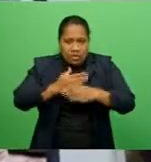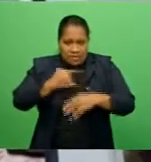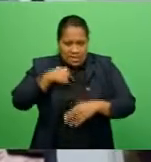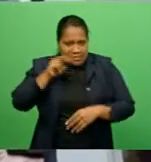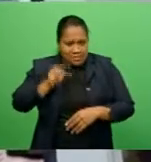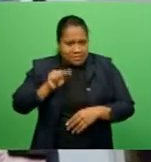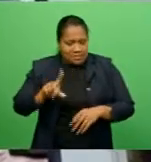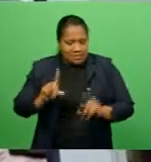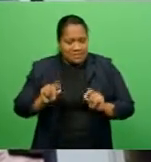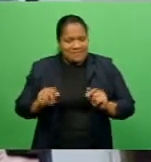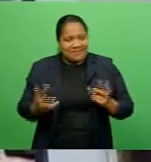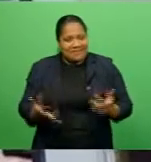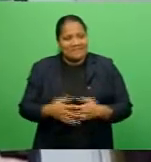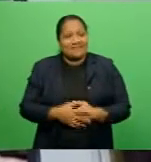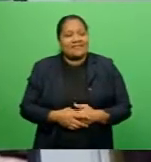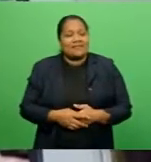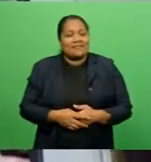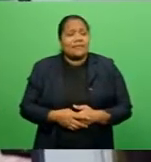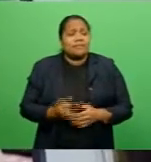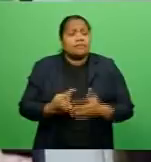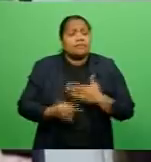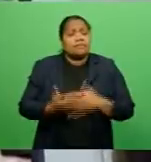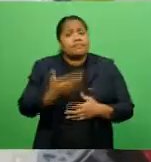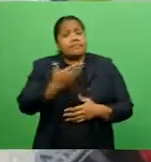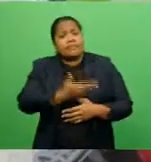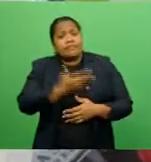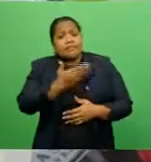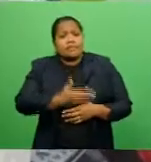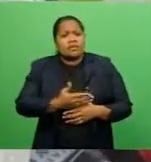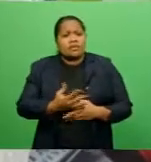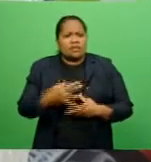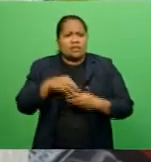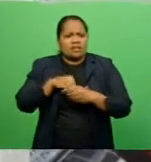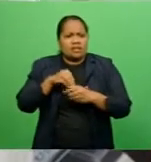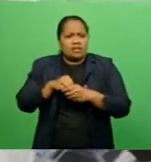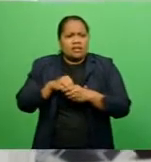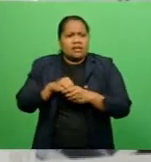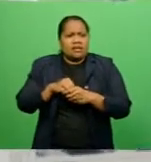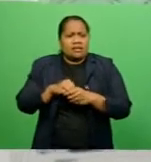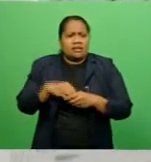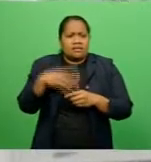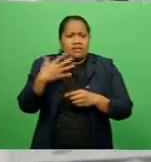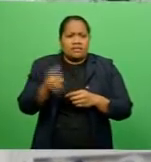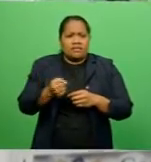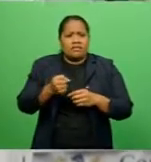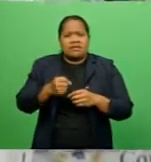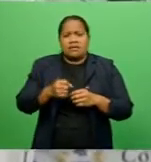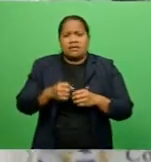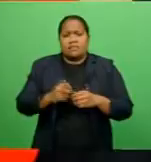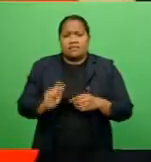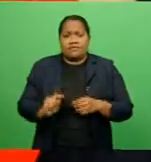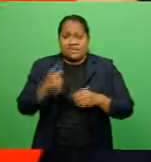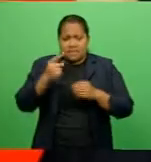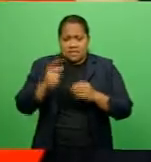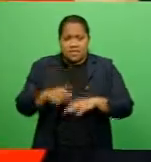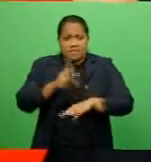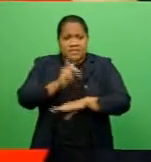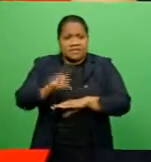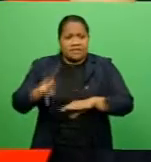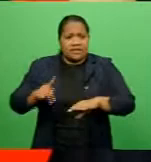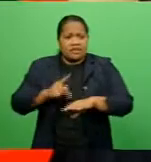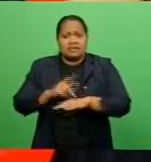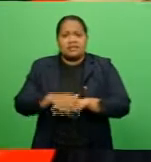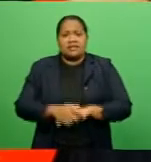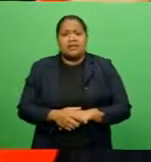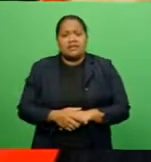She was also instrumental in piloting the Pacific Mental Child Health Service in New Zealand to serve the region. The